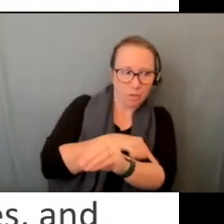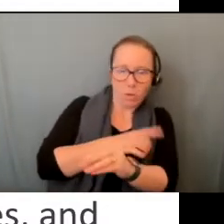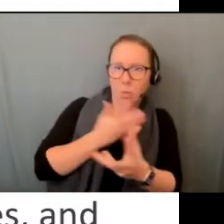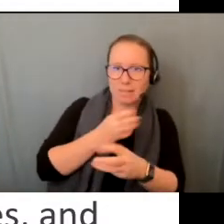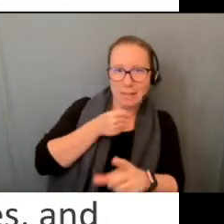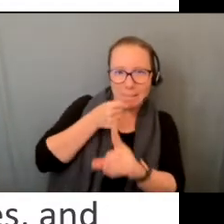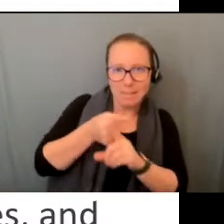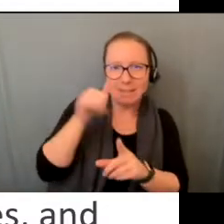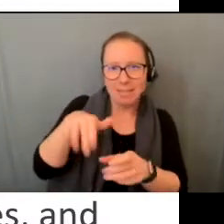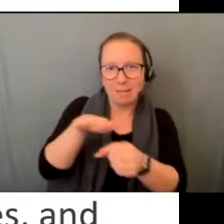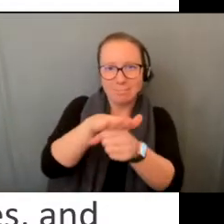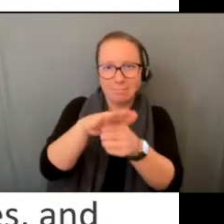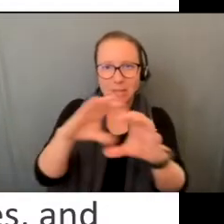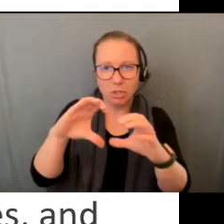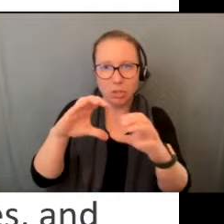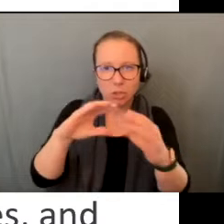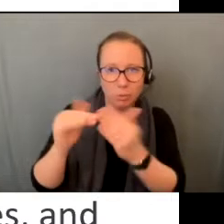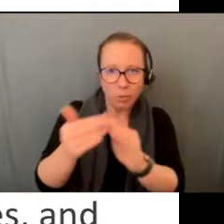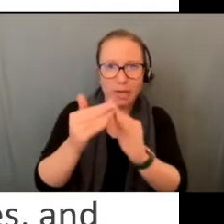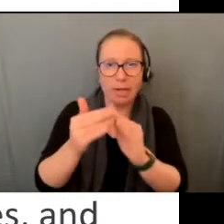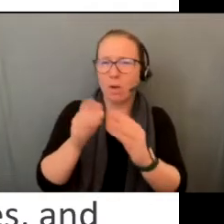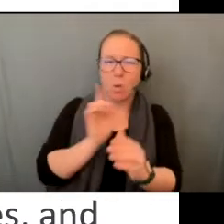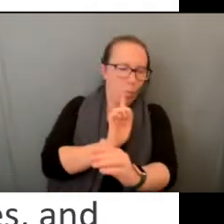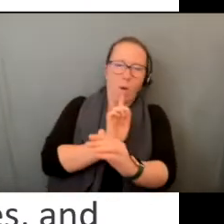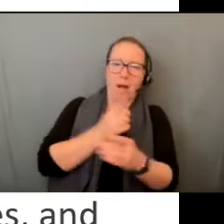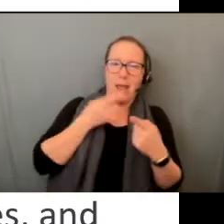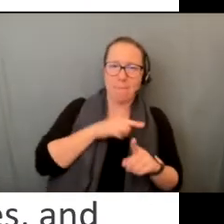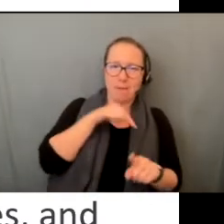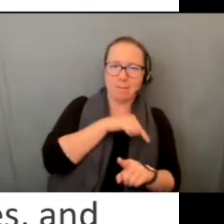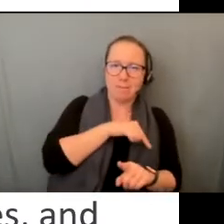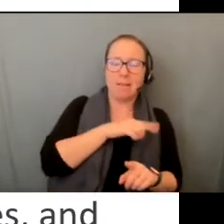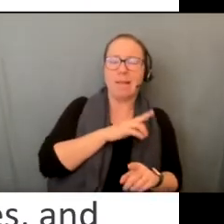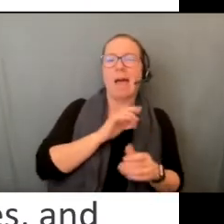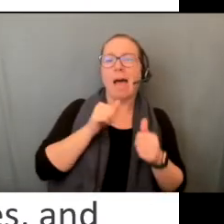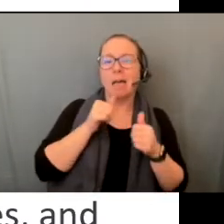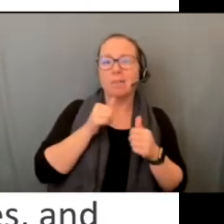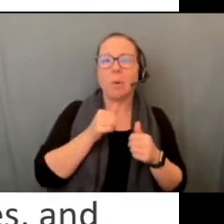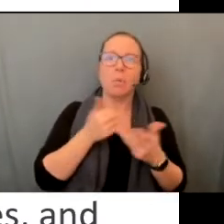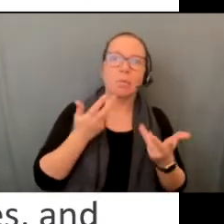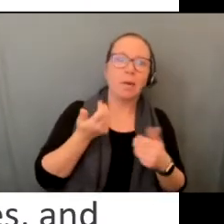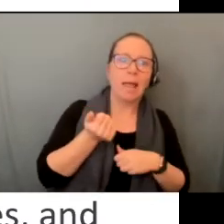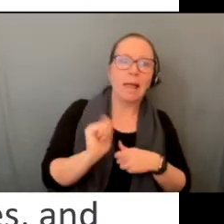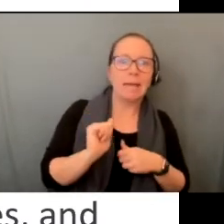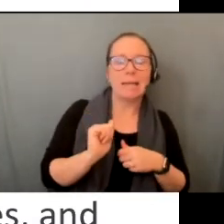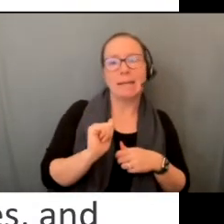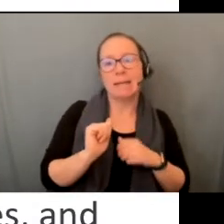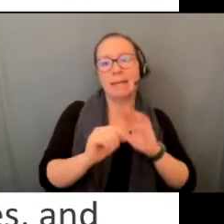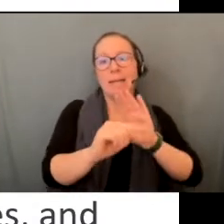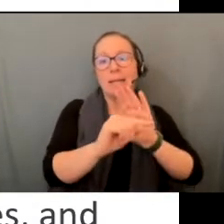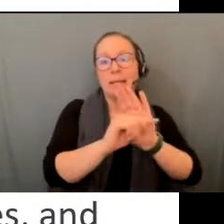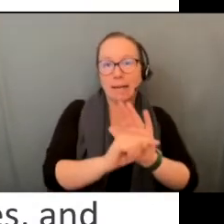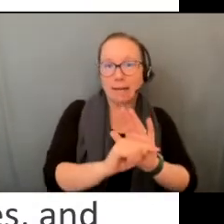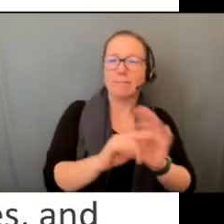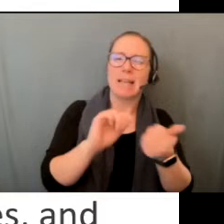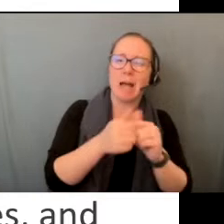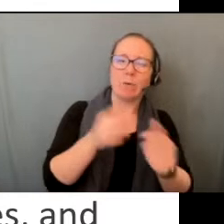community where it's happening in the first place. It's a way of reducing disparities in the way that health and wellness is distributed